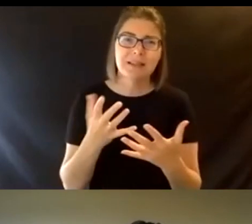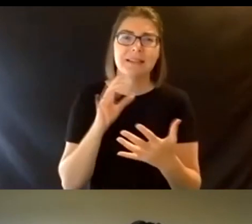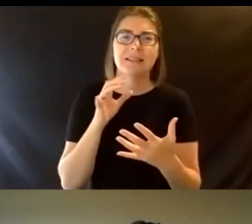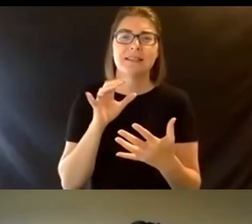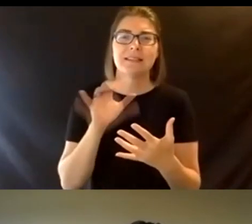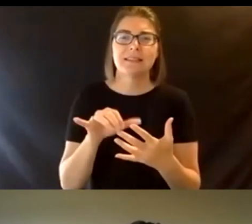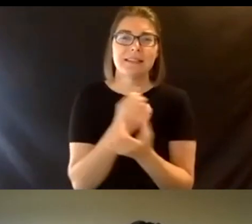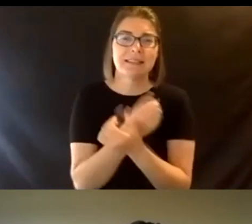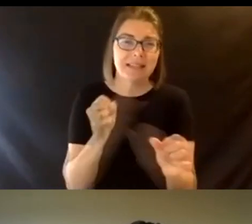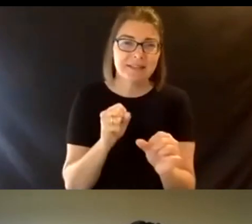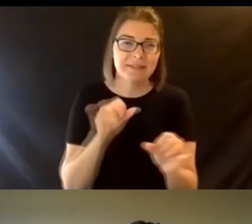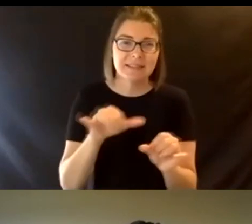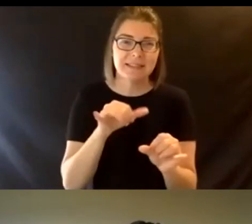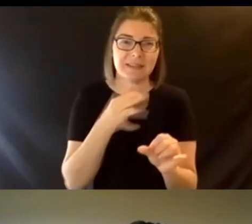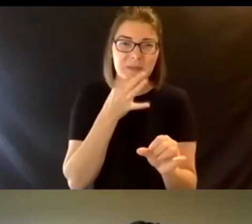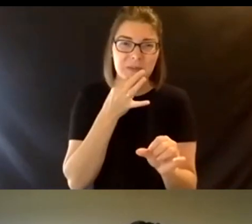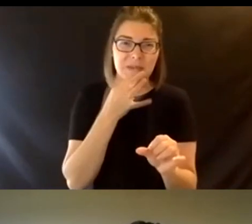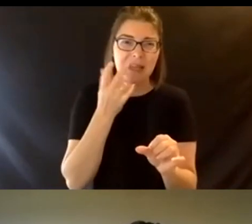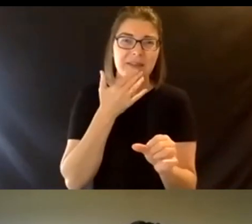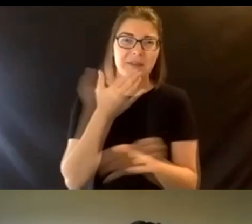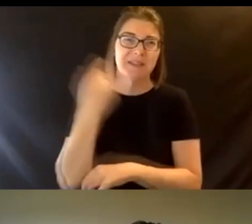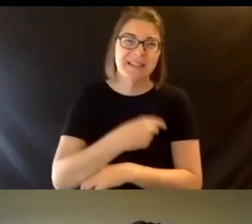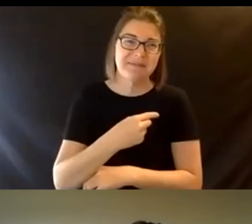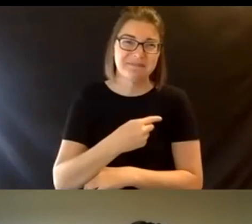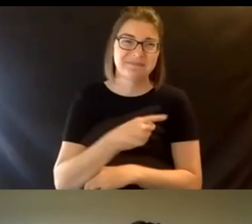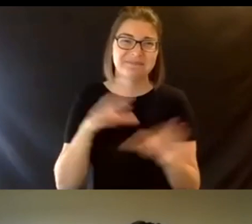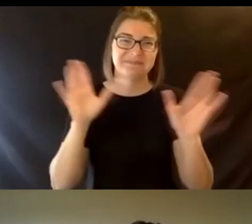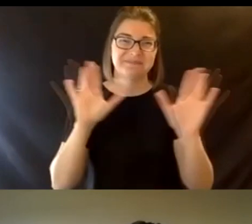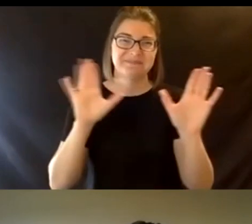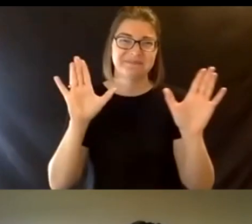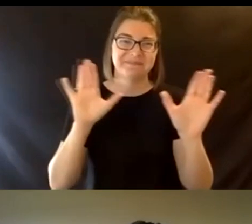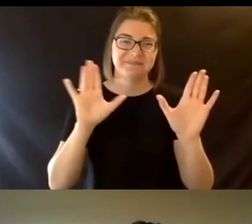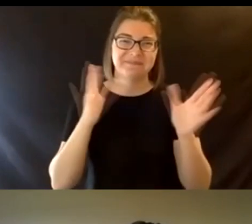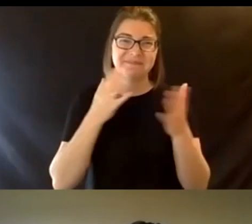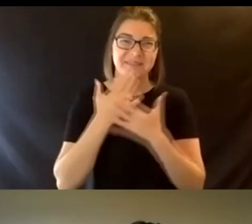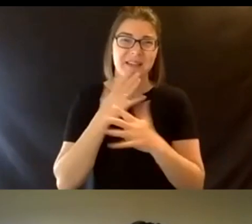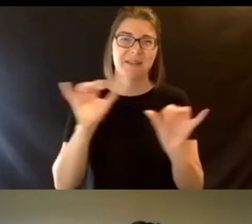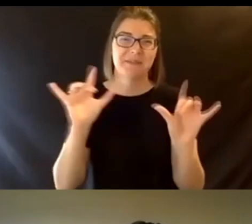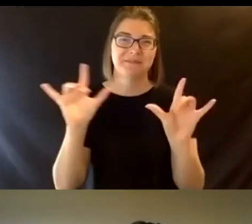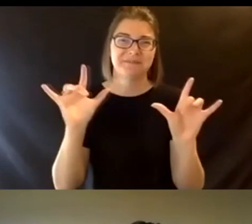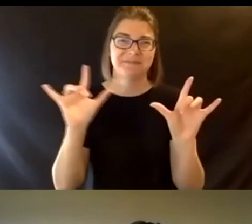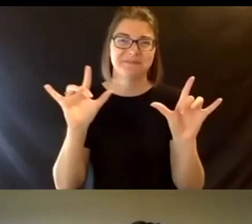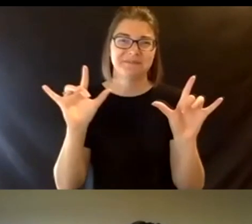tuned, be safe, and have a great day. Thank you all. Much love.